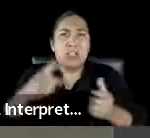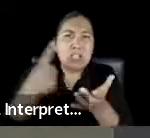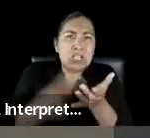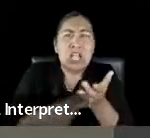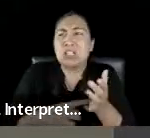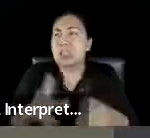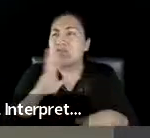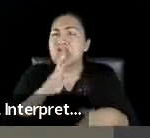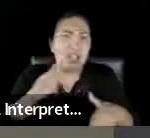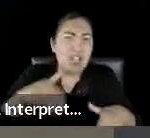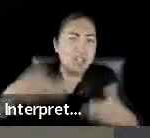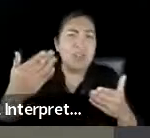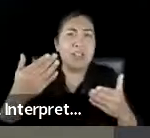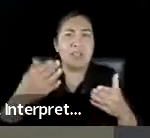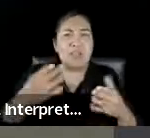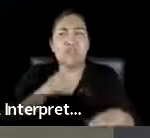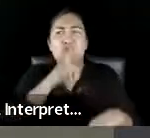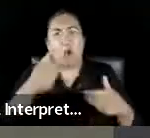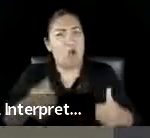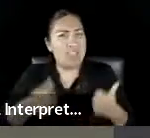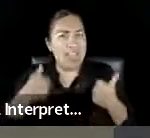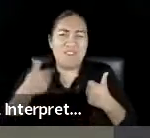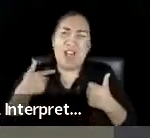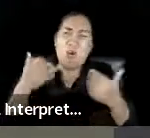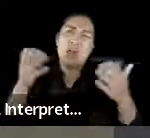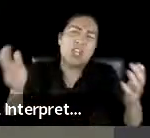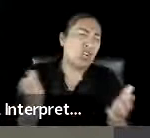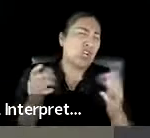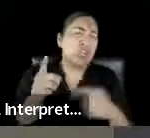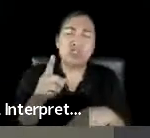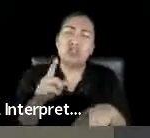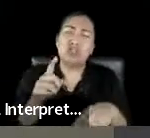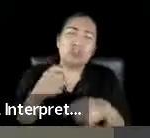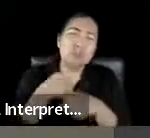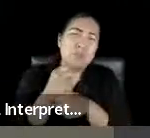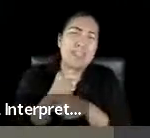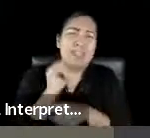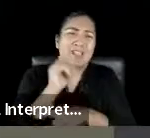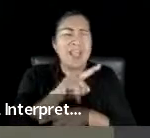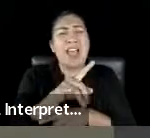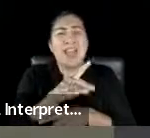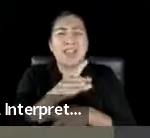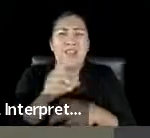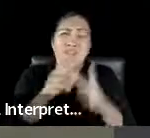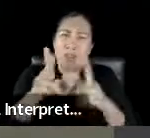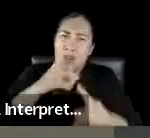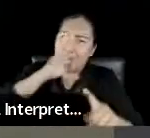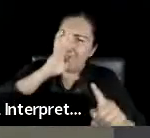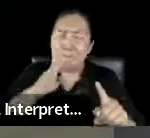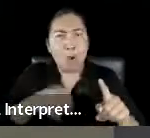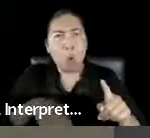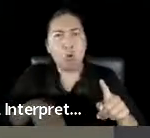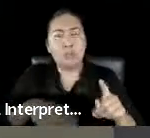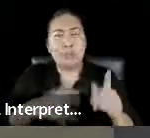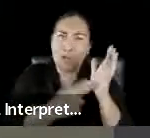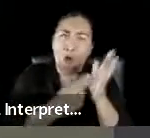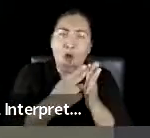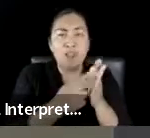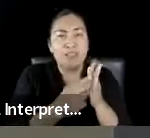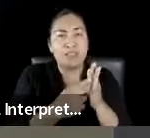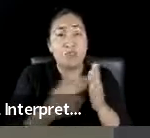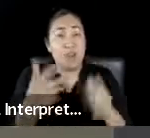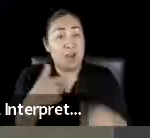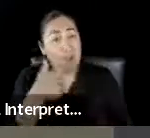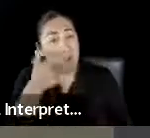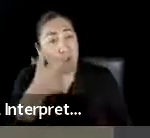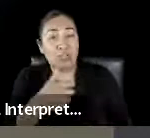encourage you to keep making stuff that's as bold and as honest as what I watched today. So I guess as like a